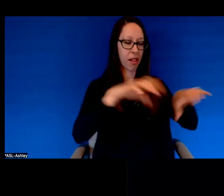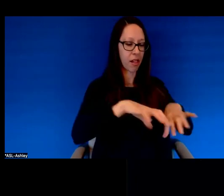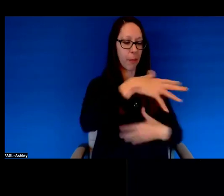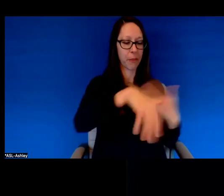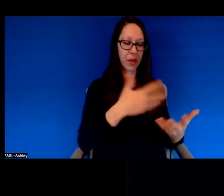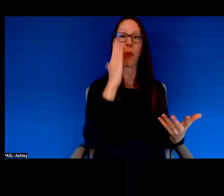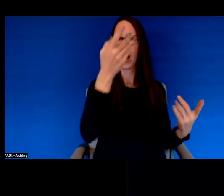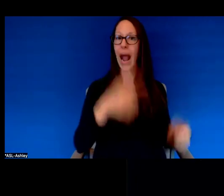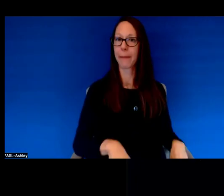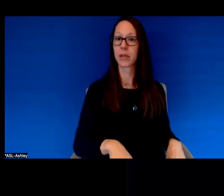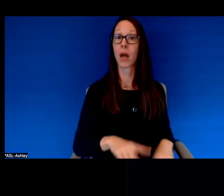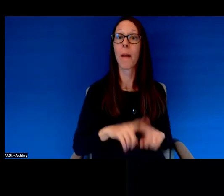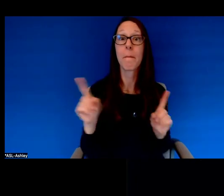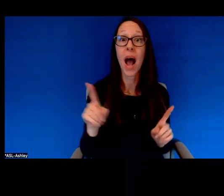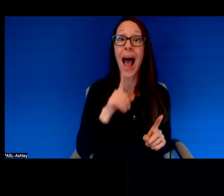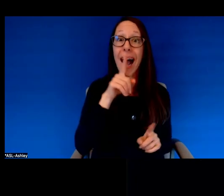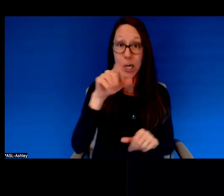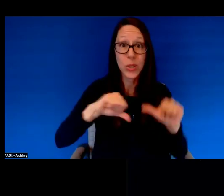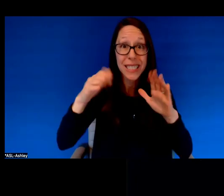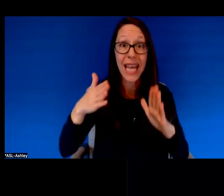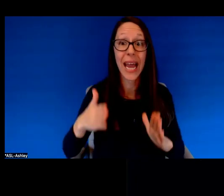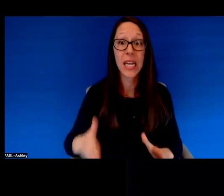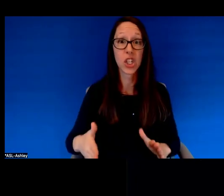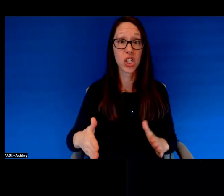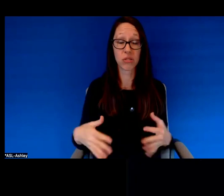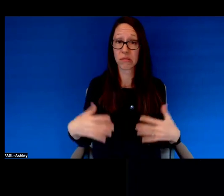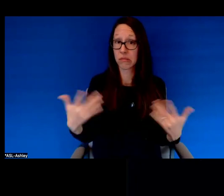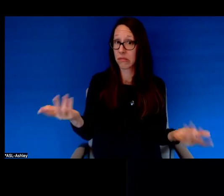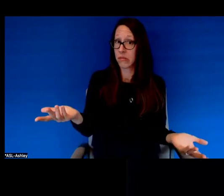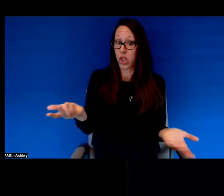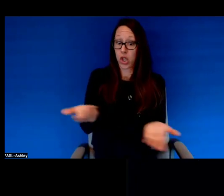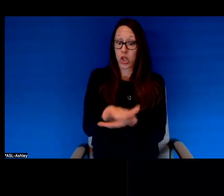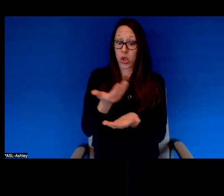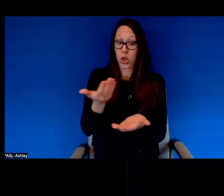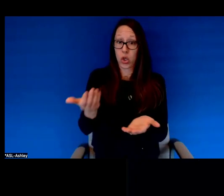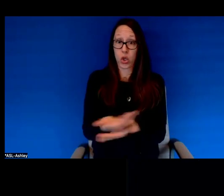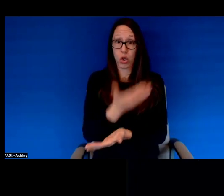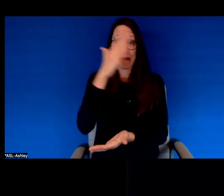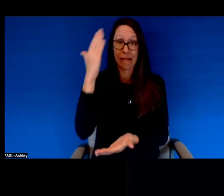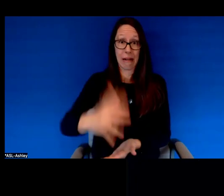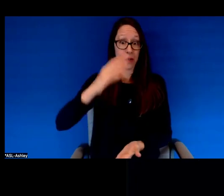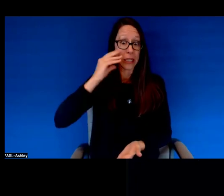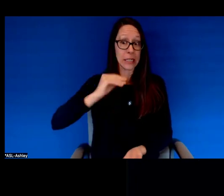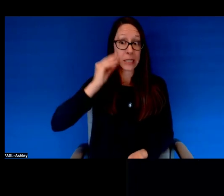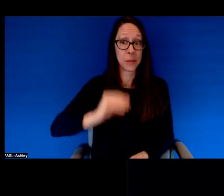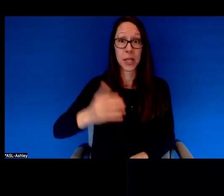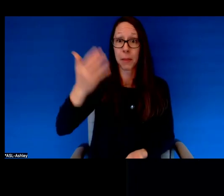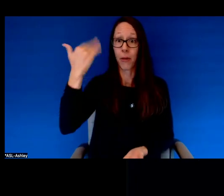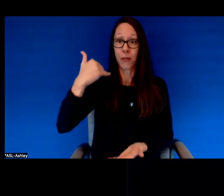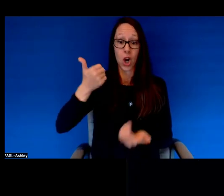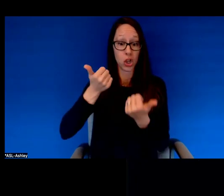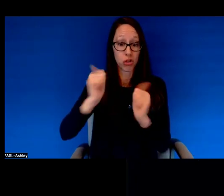happen. But when you're an actual scientist, you are on the edge, and a lot of science is just